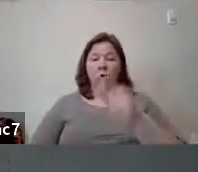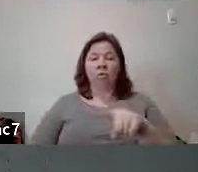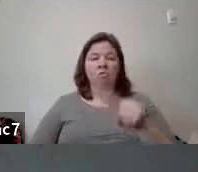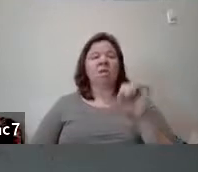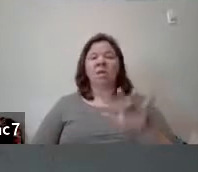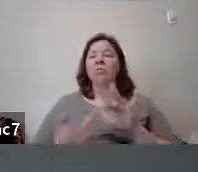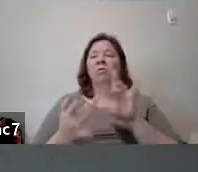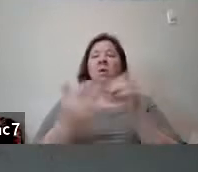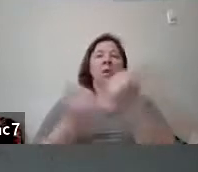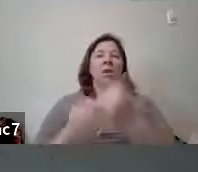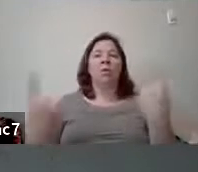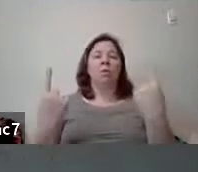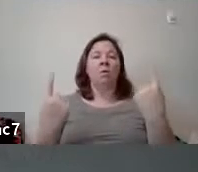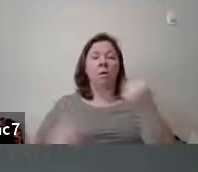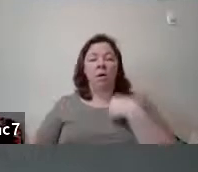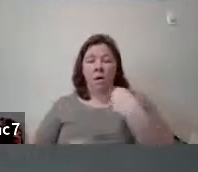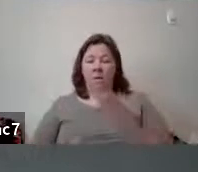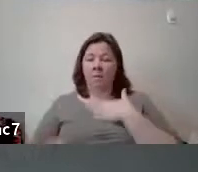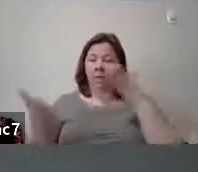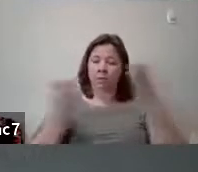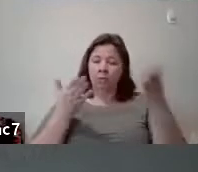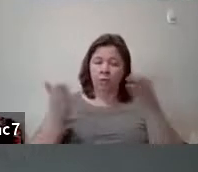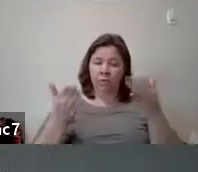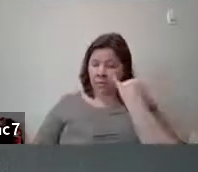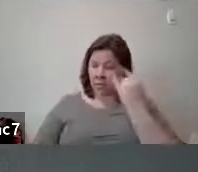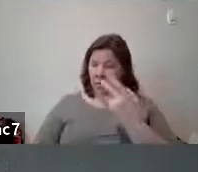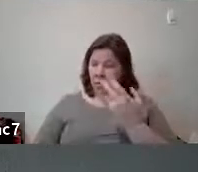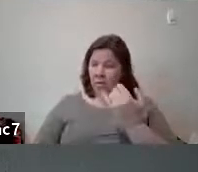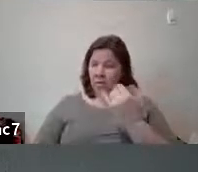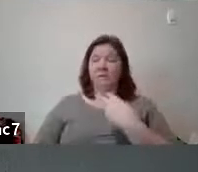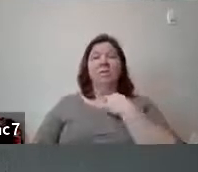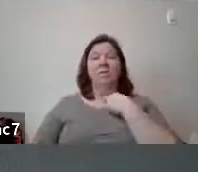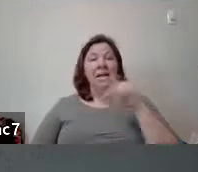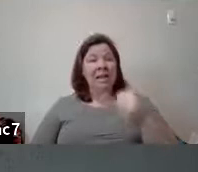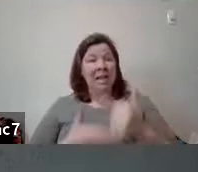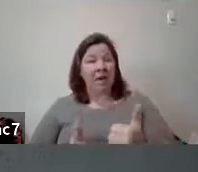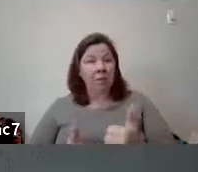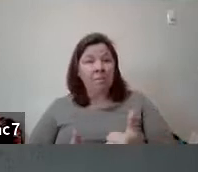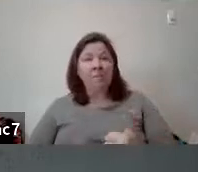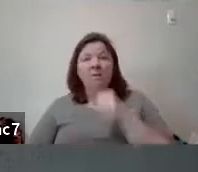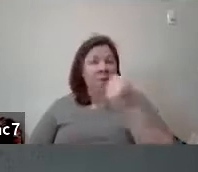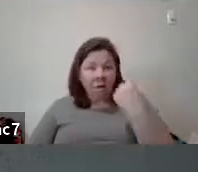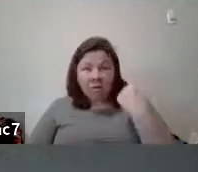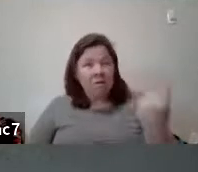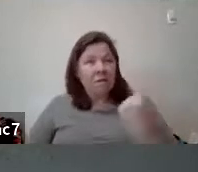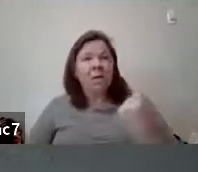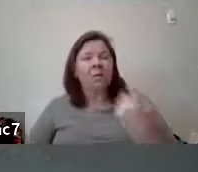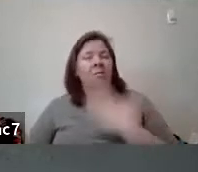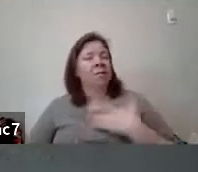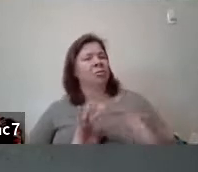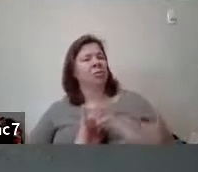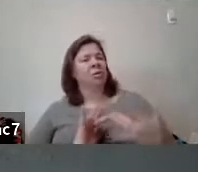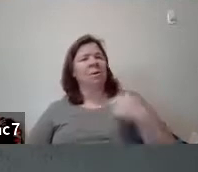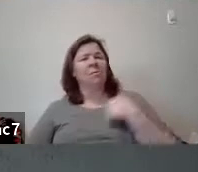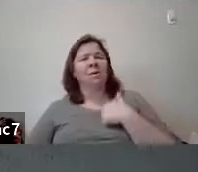anybody, but I'm just giving my services. If you're stuck, if you need help with anything, if you don't understand anything, you know, give me